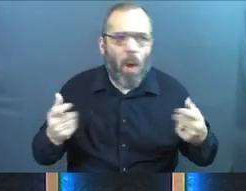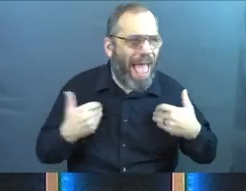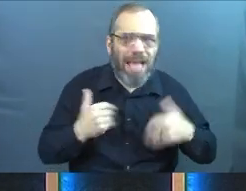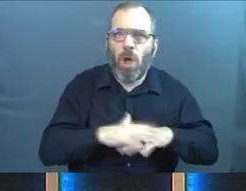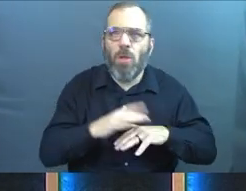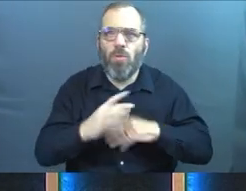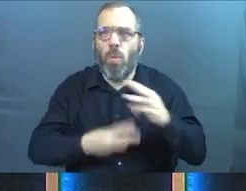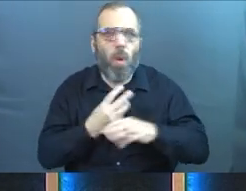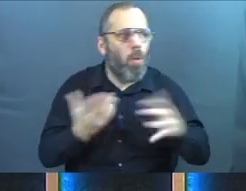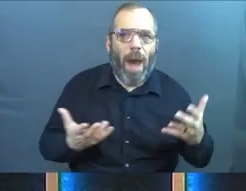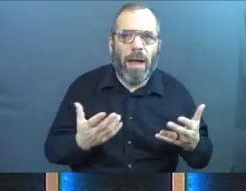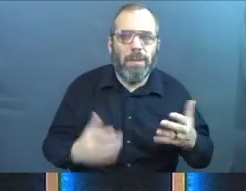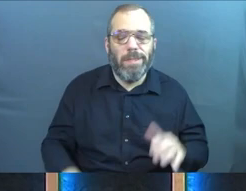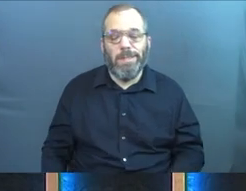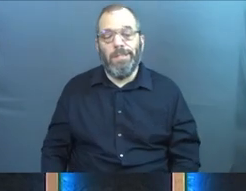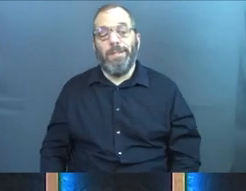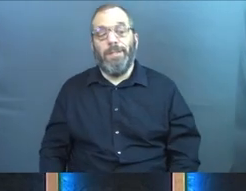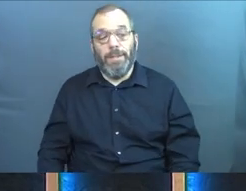he's got?